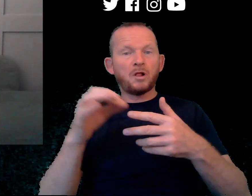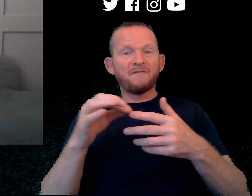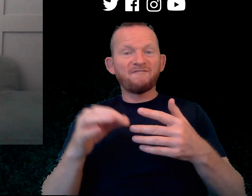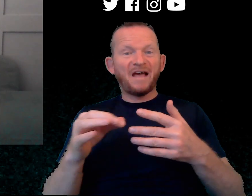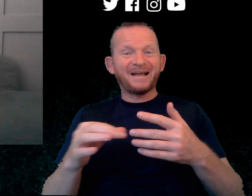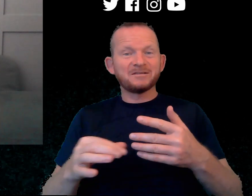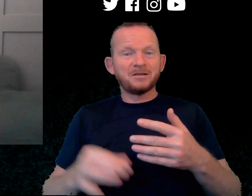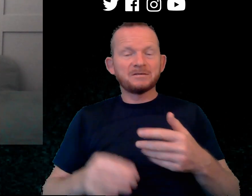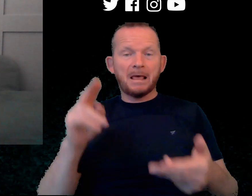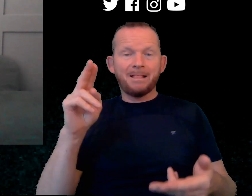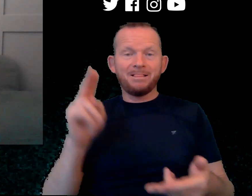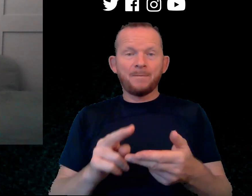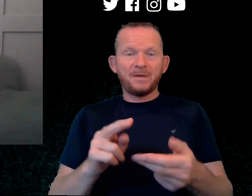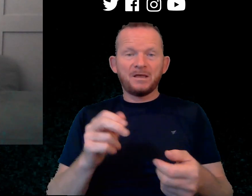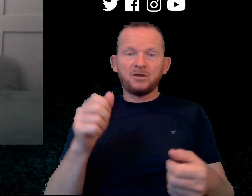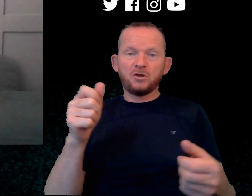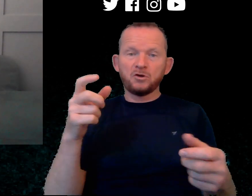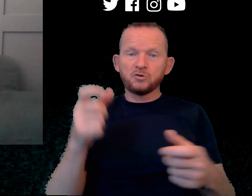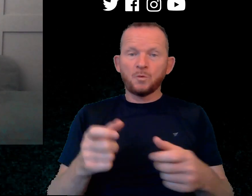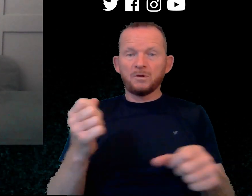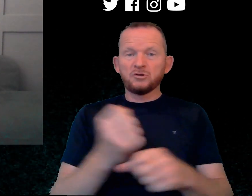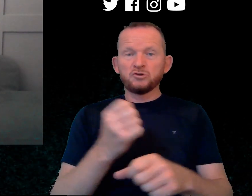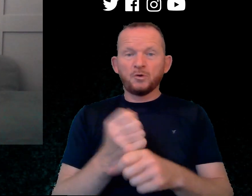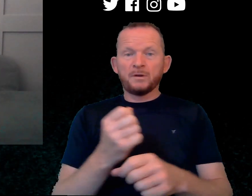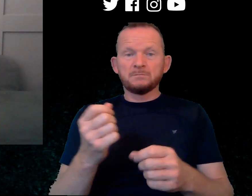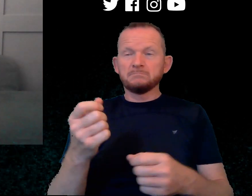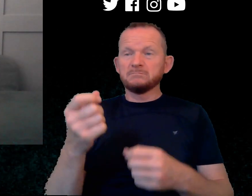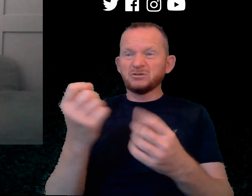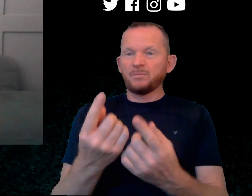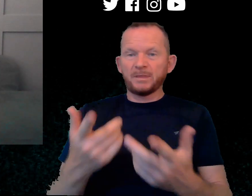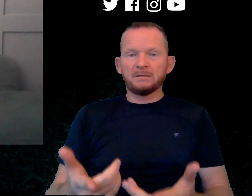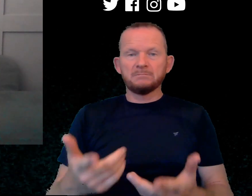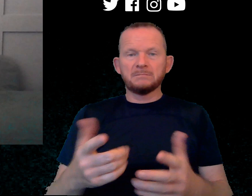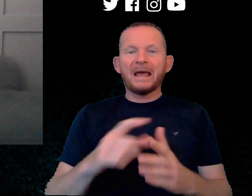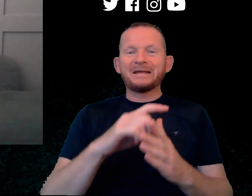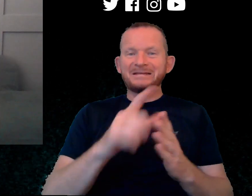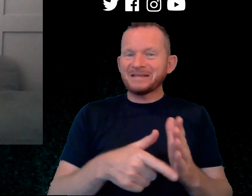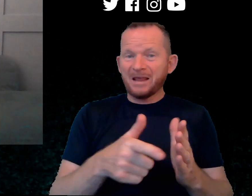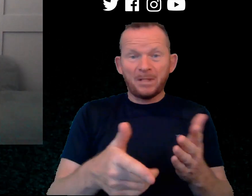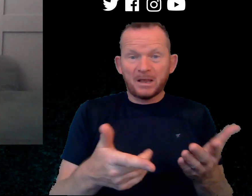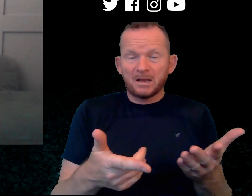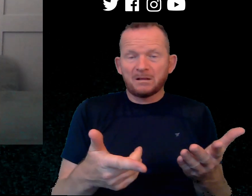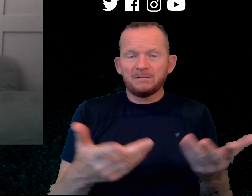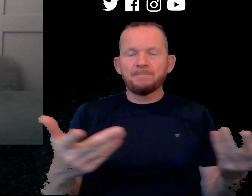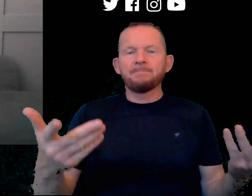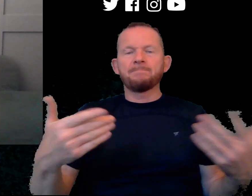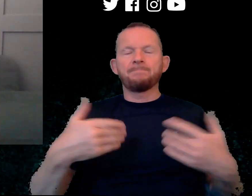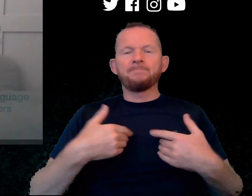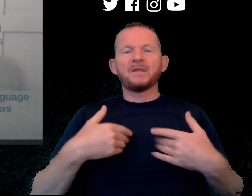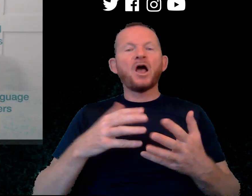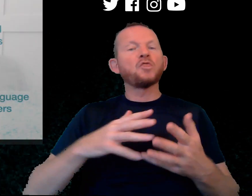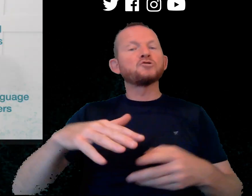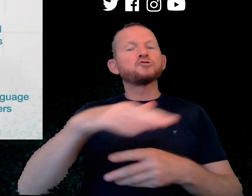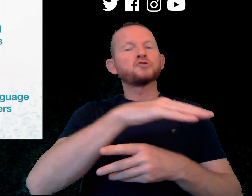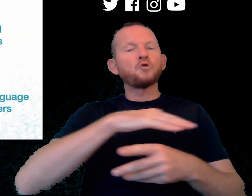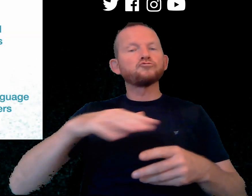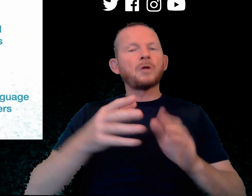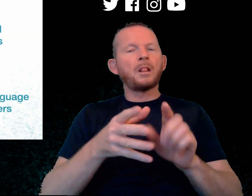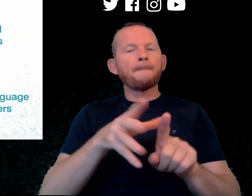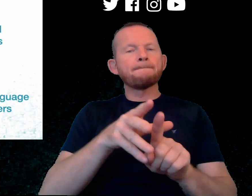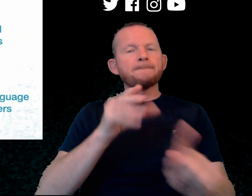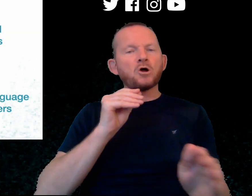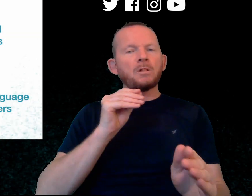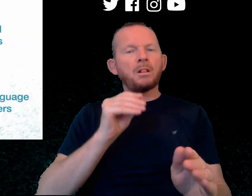external factors can limit someone from doing something, aka disabling them. This isn't any revolutionary concept of my own.